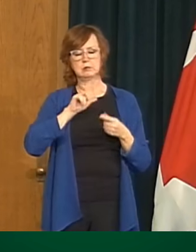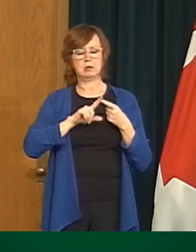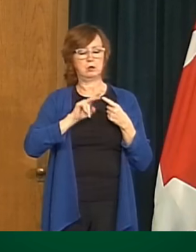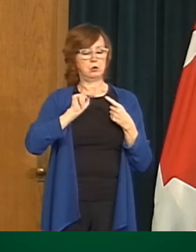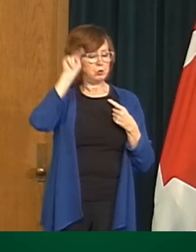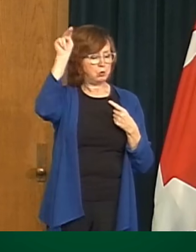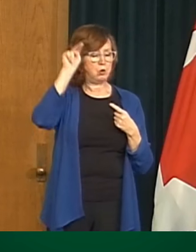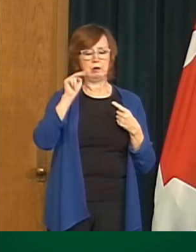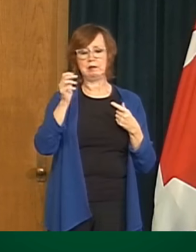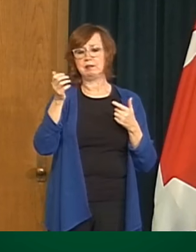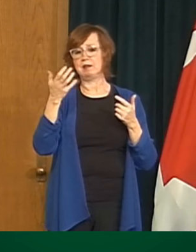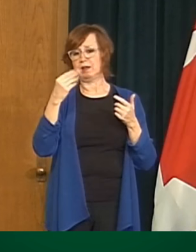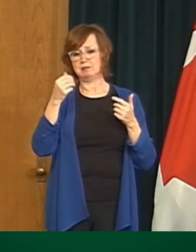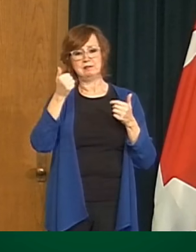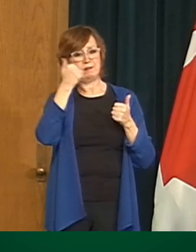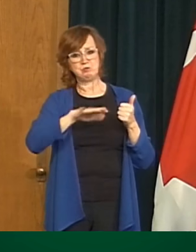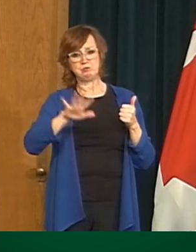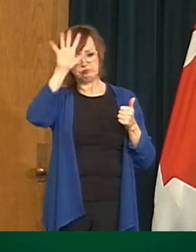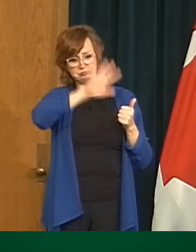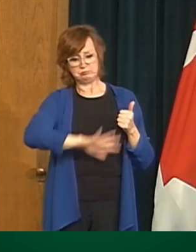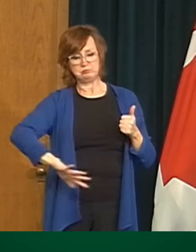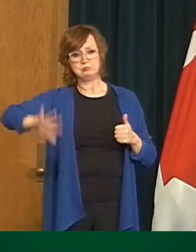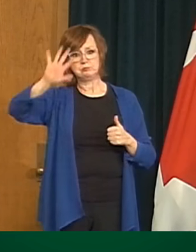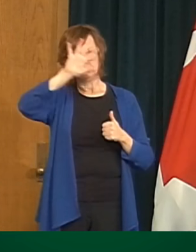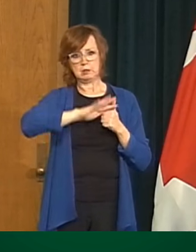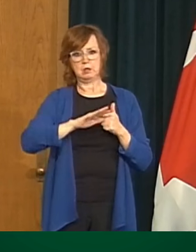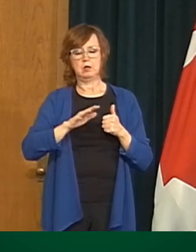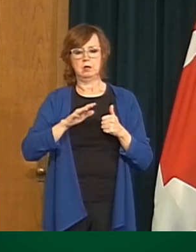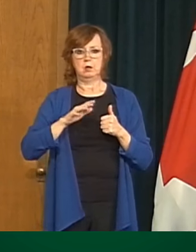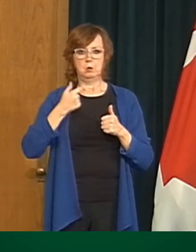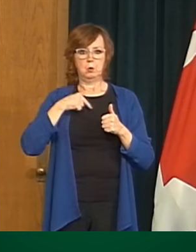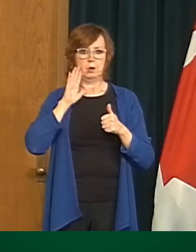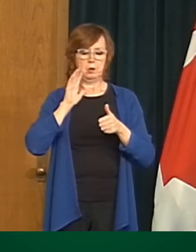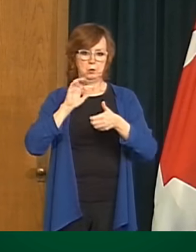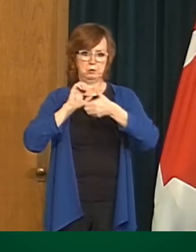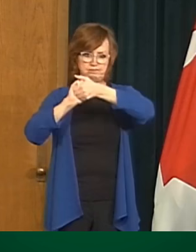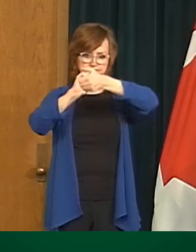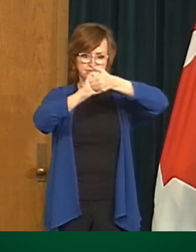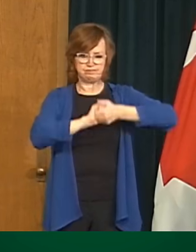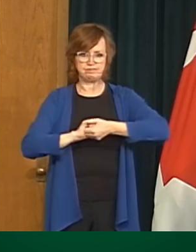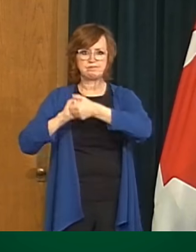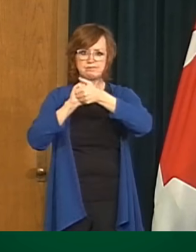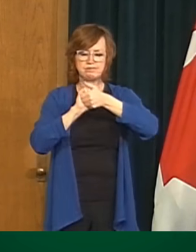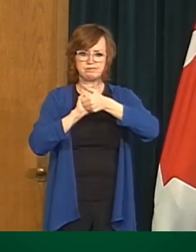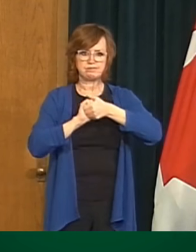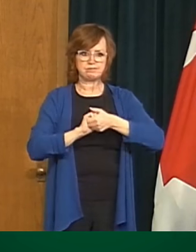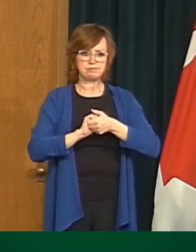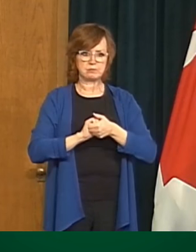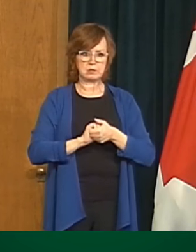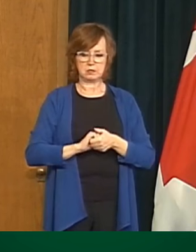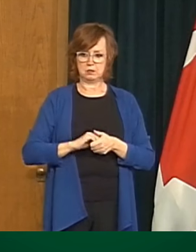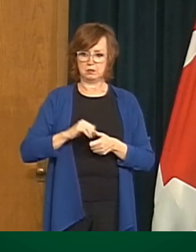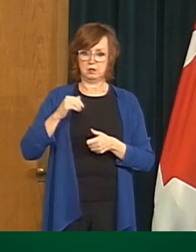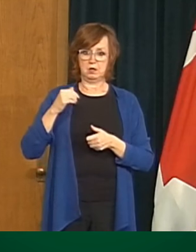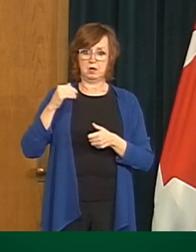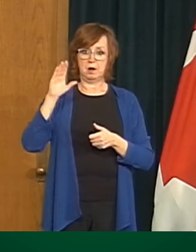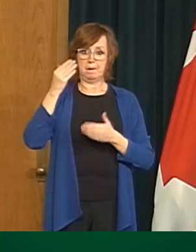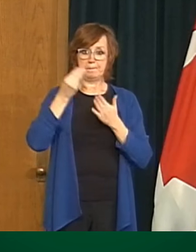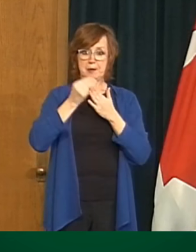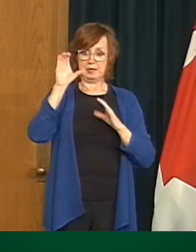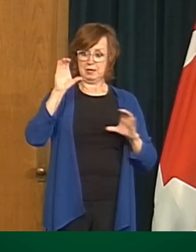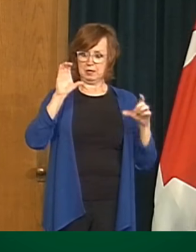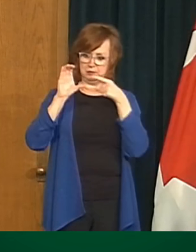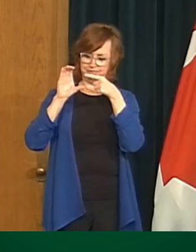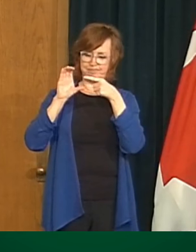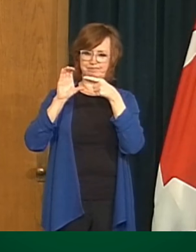north, and we will work through a collaborative process to ensure that our $2 billion capital